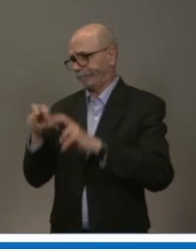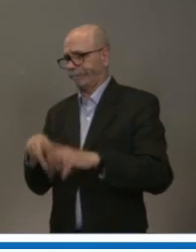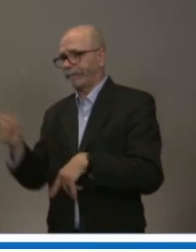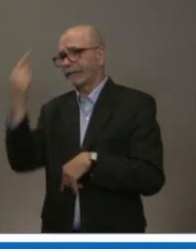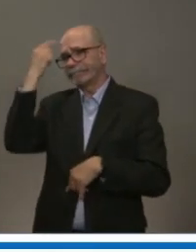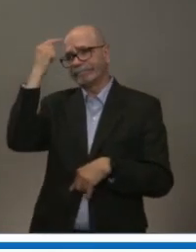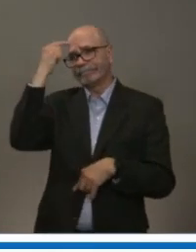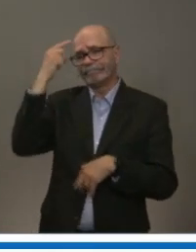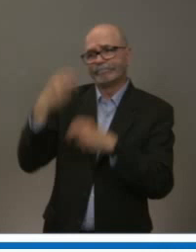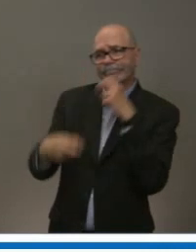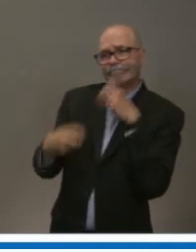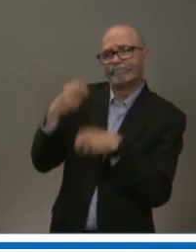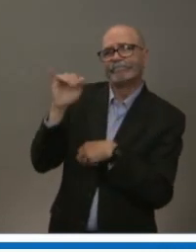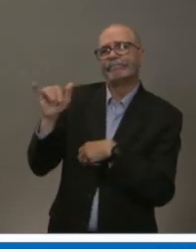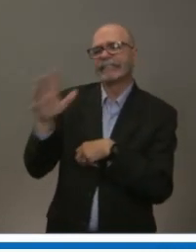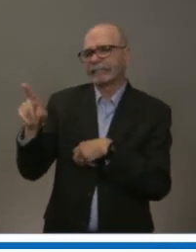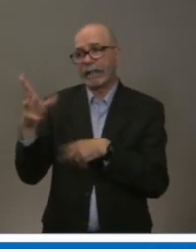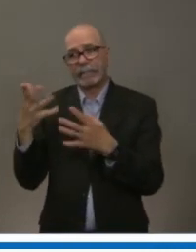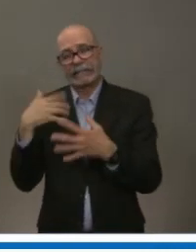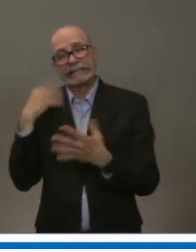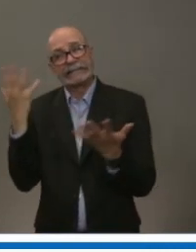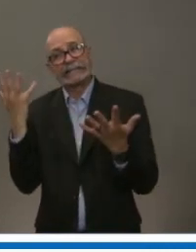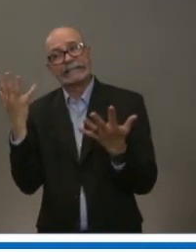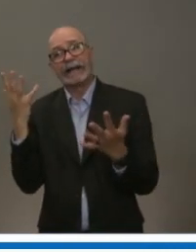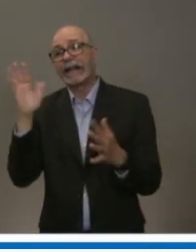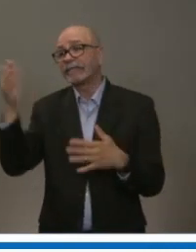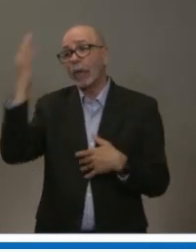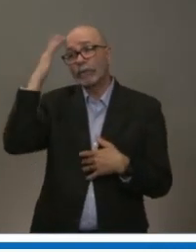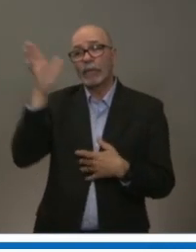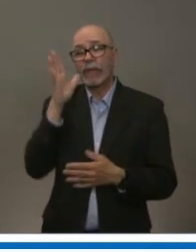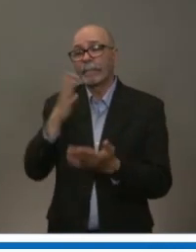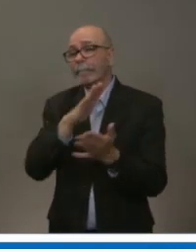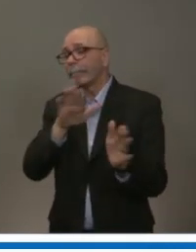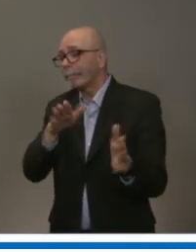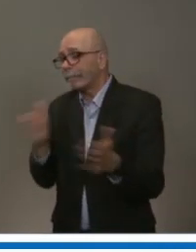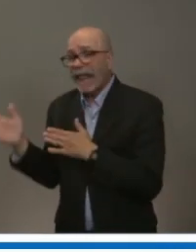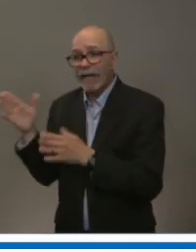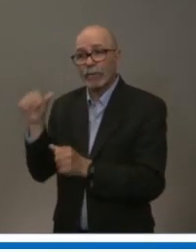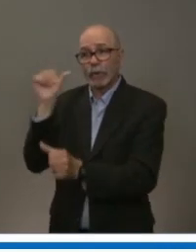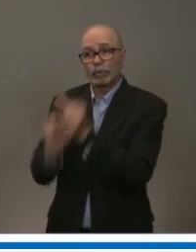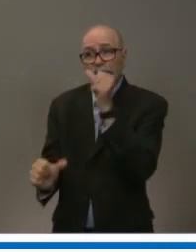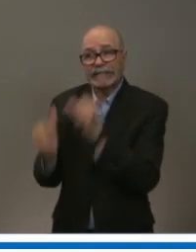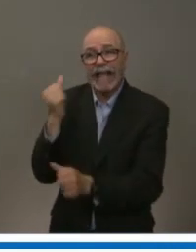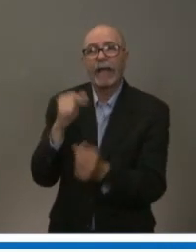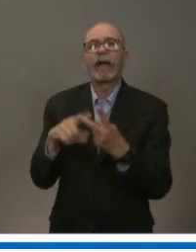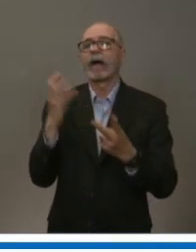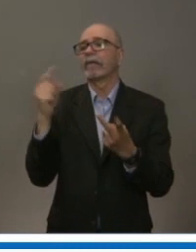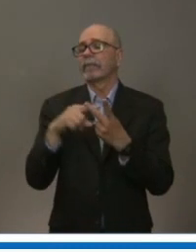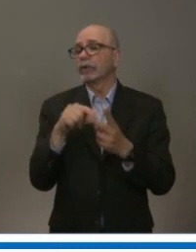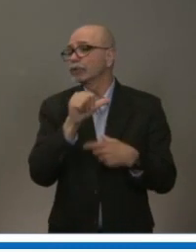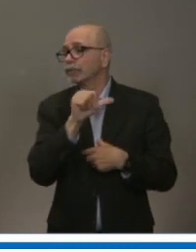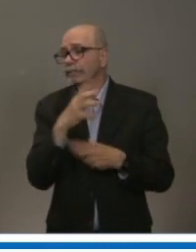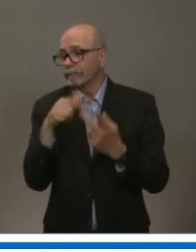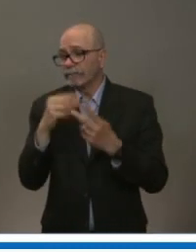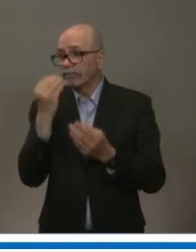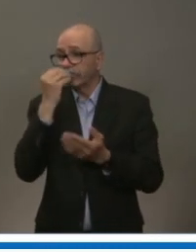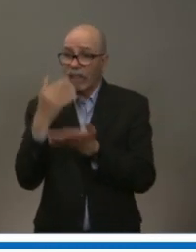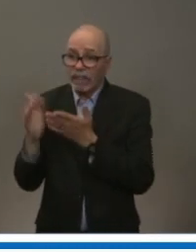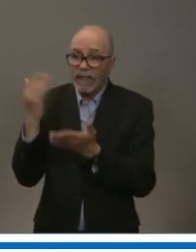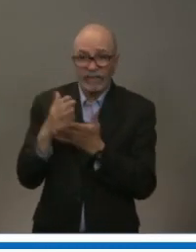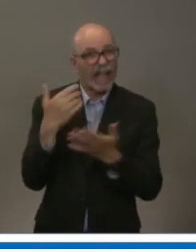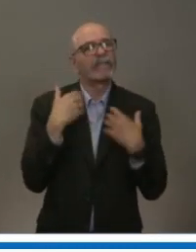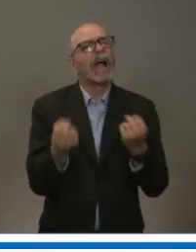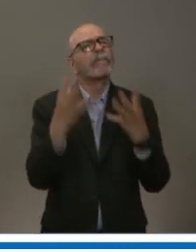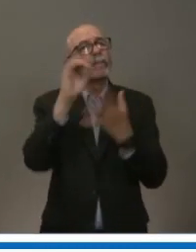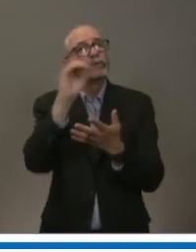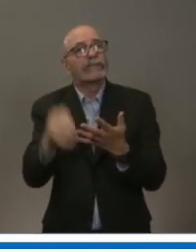otherwise. Do you have numbers on stuff like that? So no, we don't have numbers of that in the province. That's certainly at a national level.